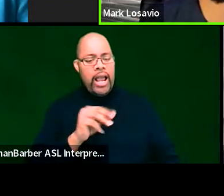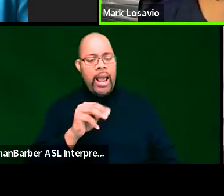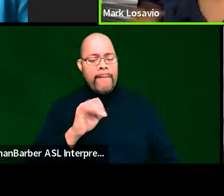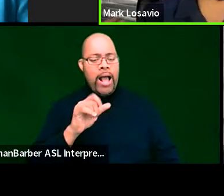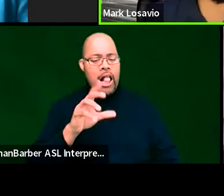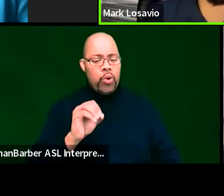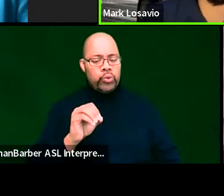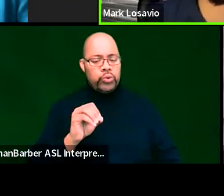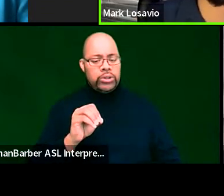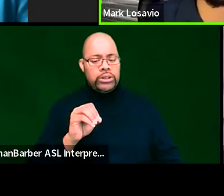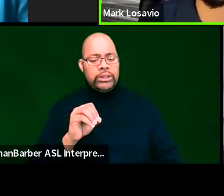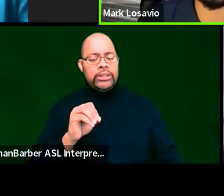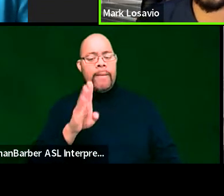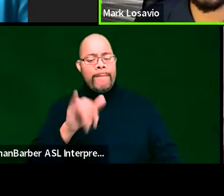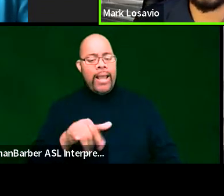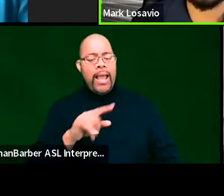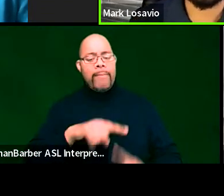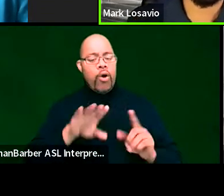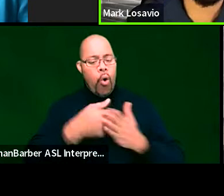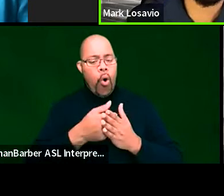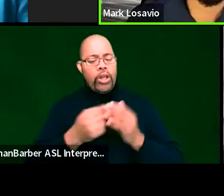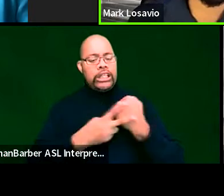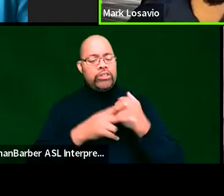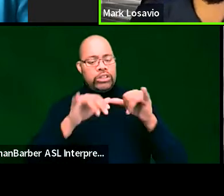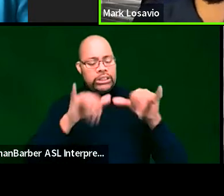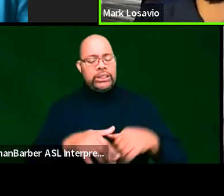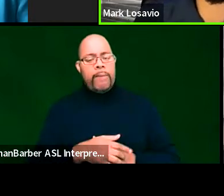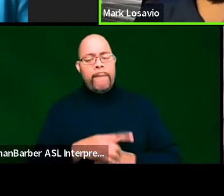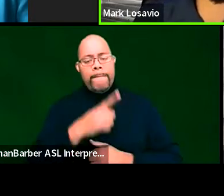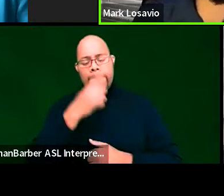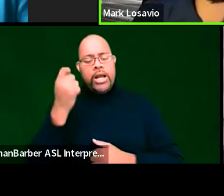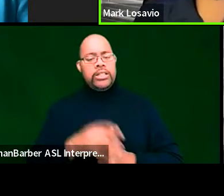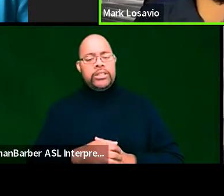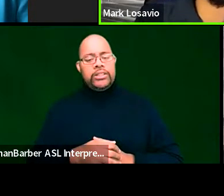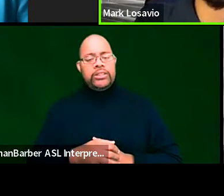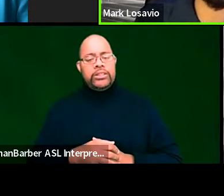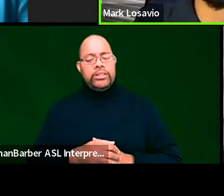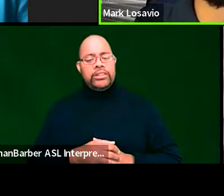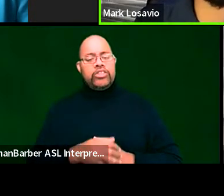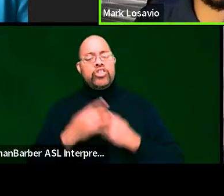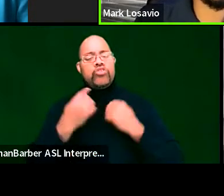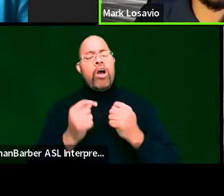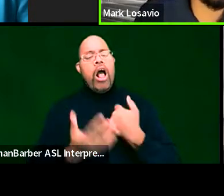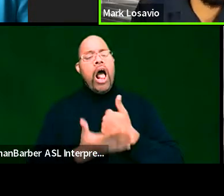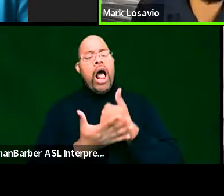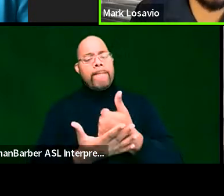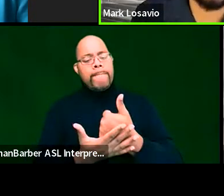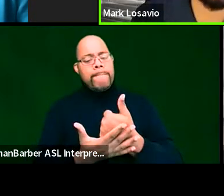of the sanctuary system, because it's just trying to help